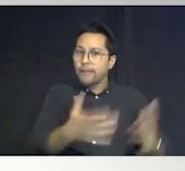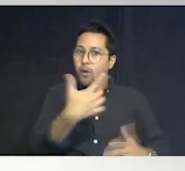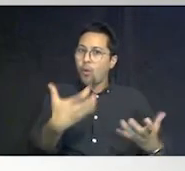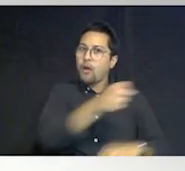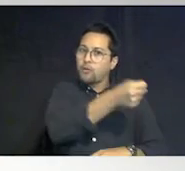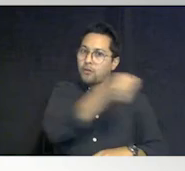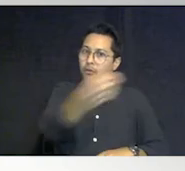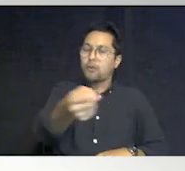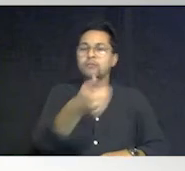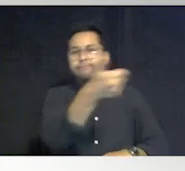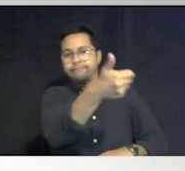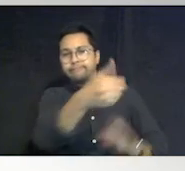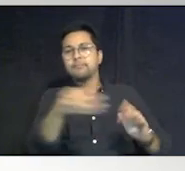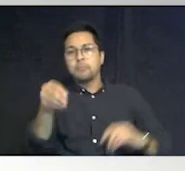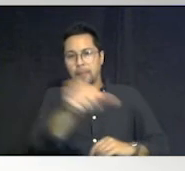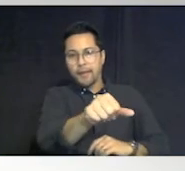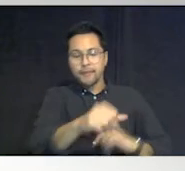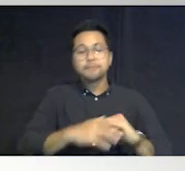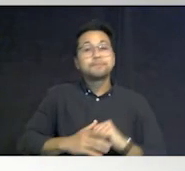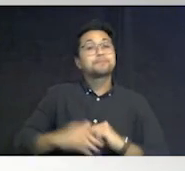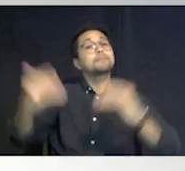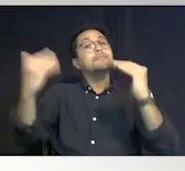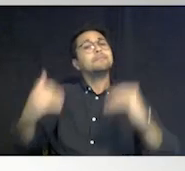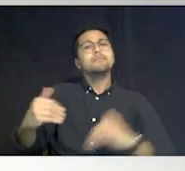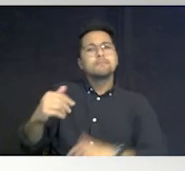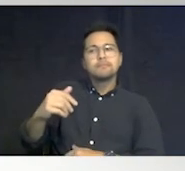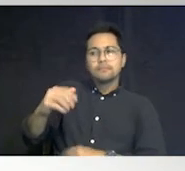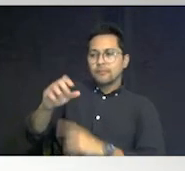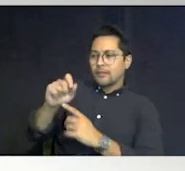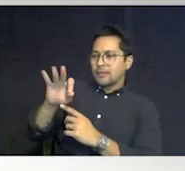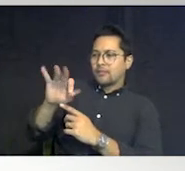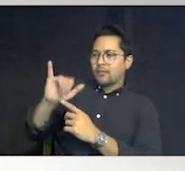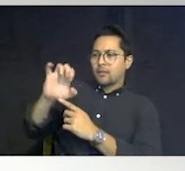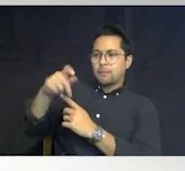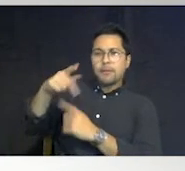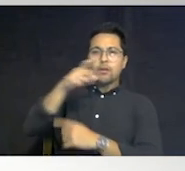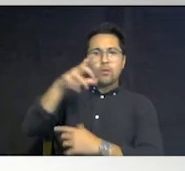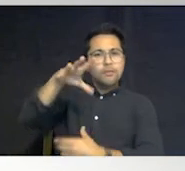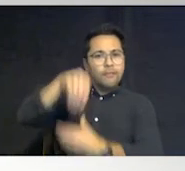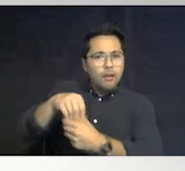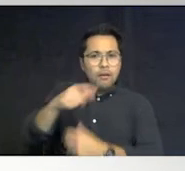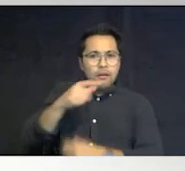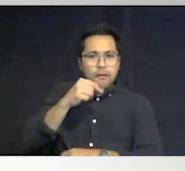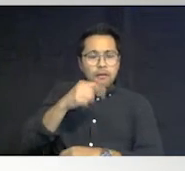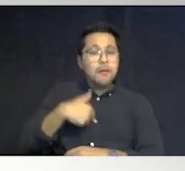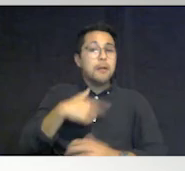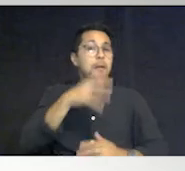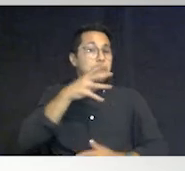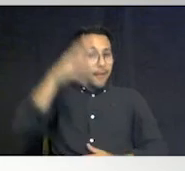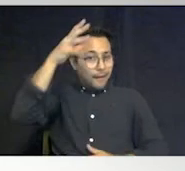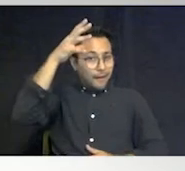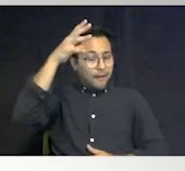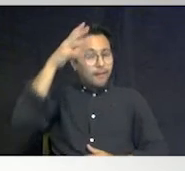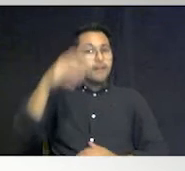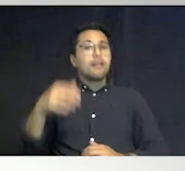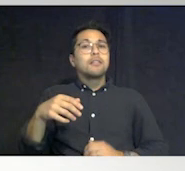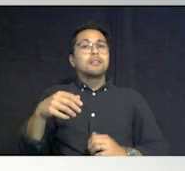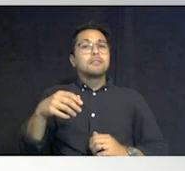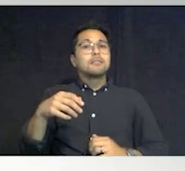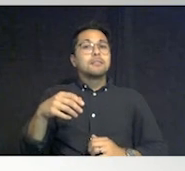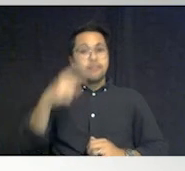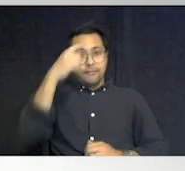Who is involved in the process of SFIEP? The parents of a student with a disability, the student where